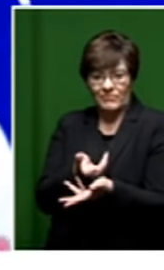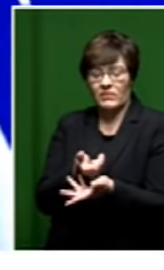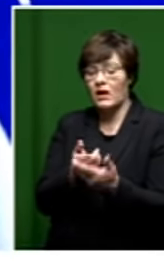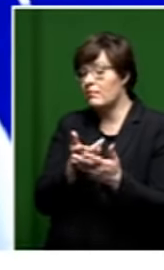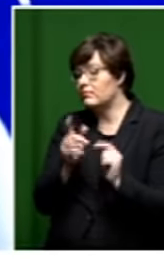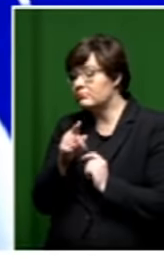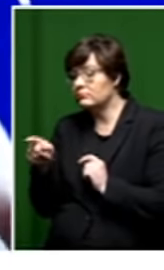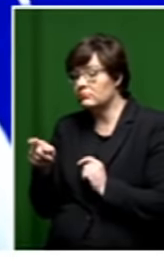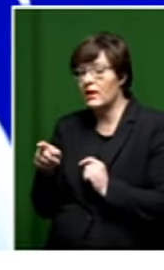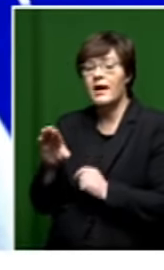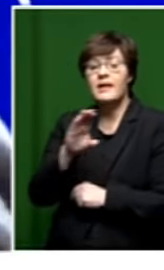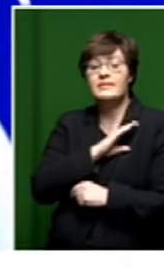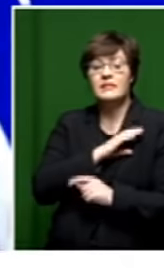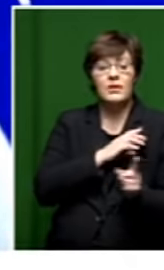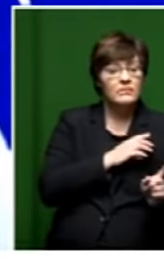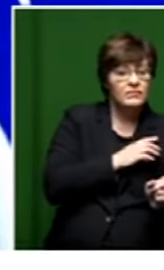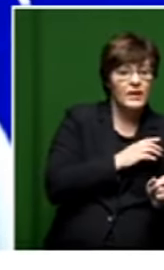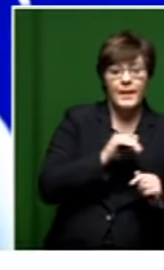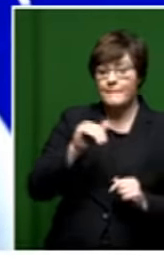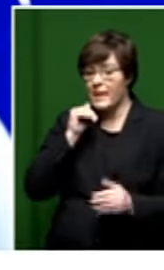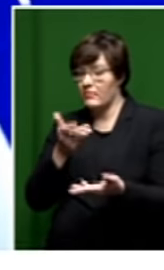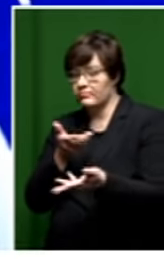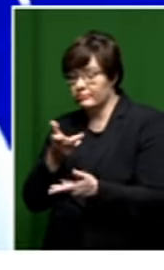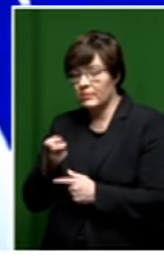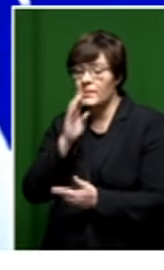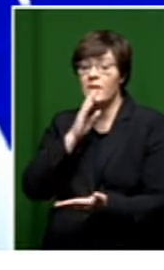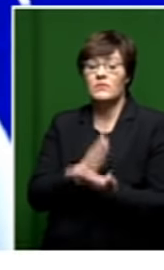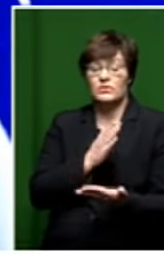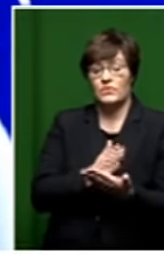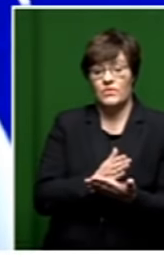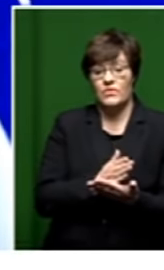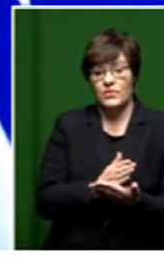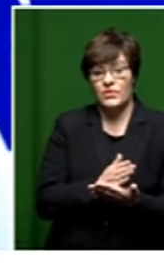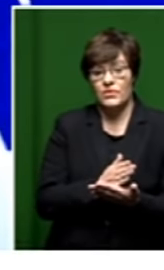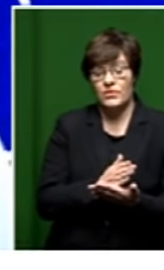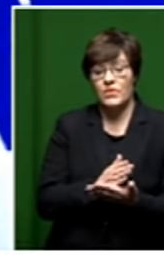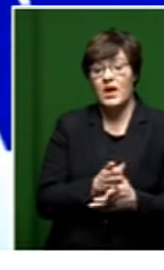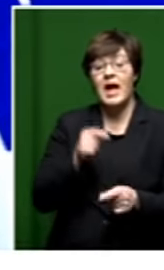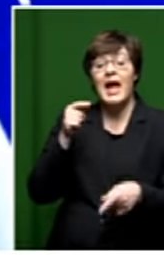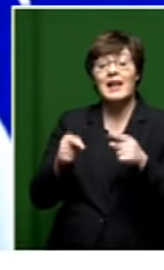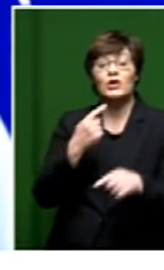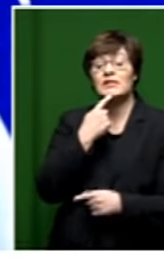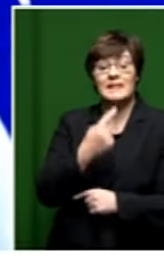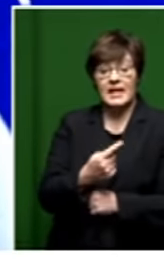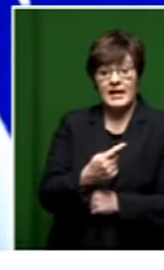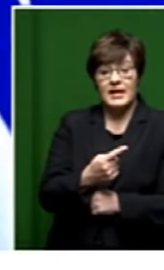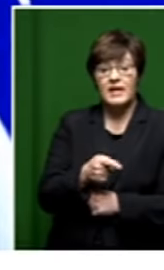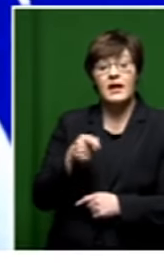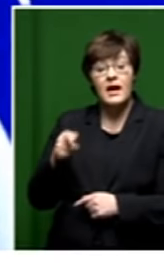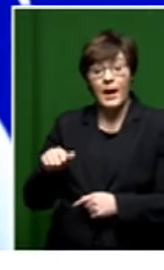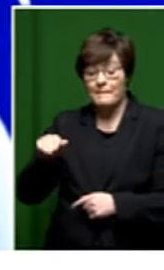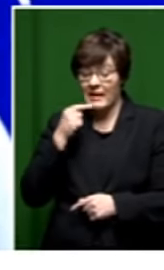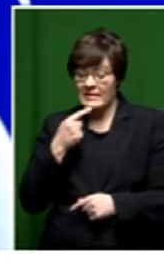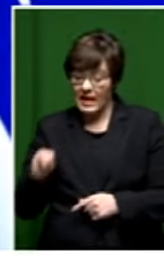have engaged, the customers have engaged the banks just to ensure that, what the allegations are saying and versus what the